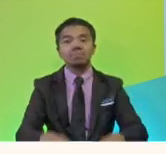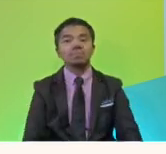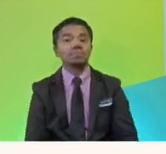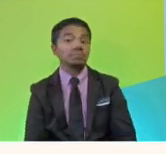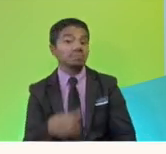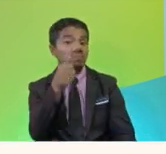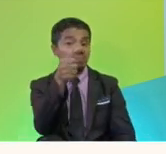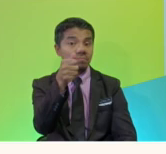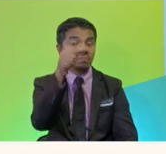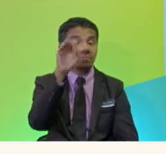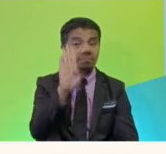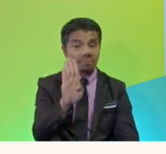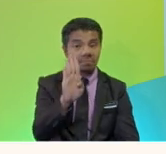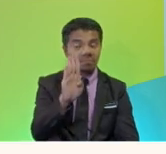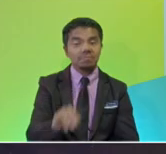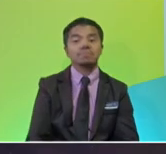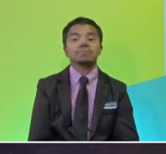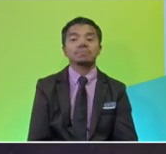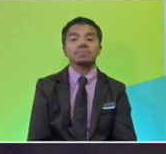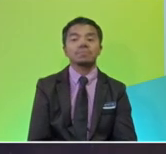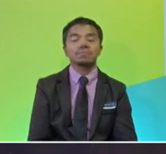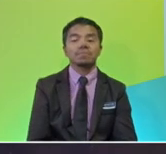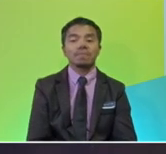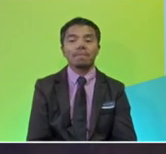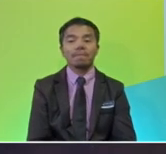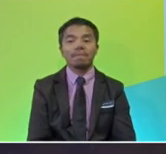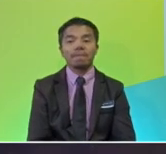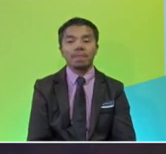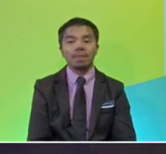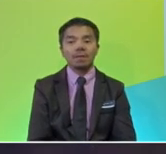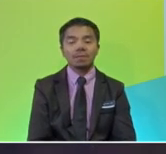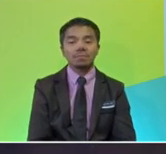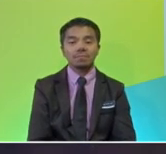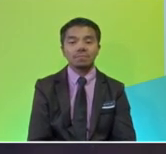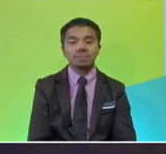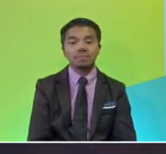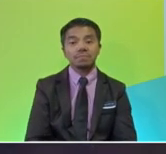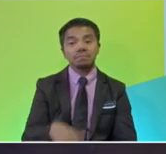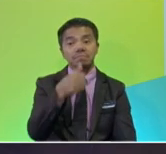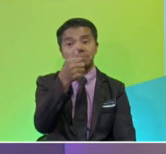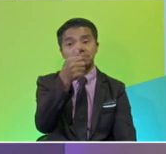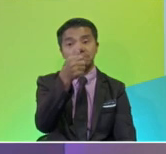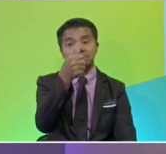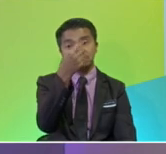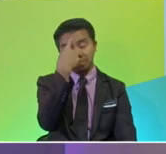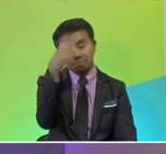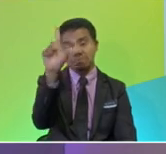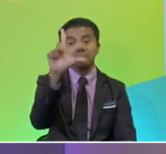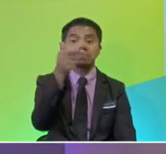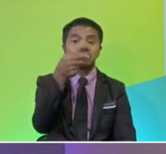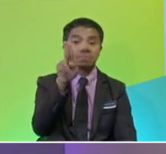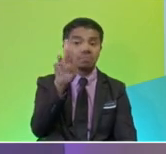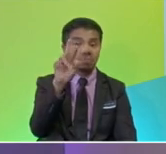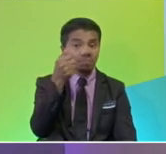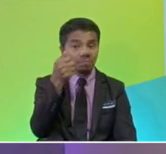is it Pia? All right. Okay, kids. Now, this is your job. You have to identify who, okay, is it